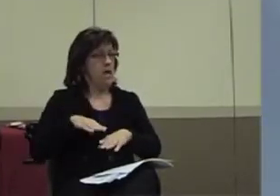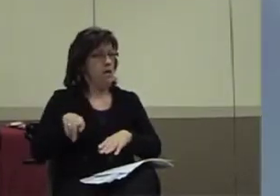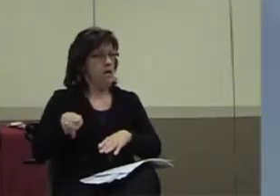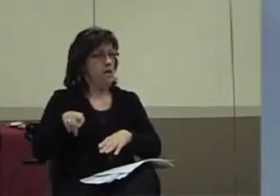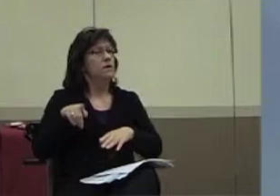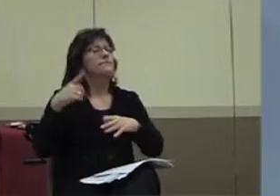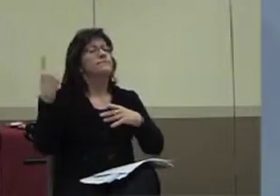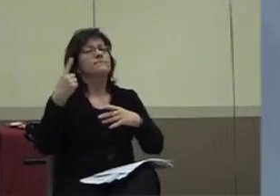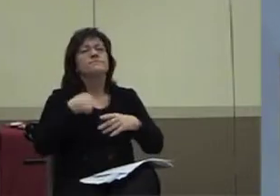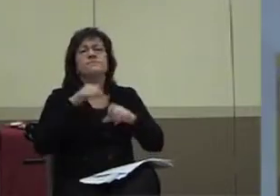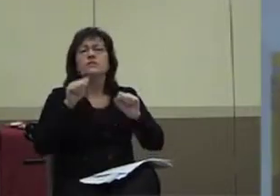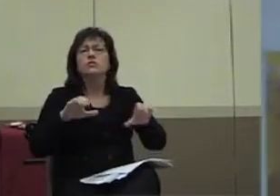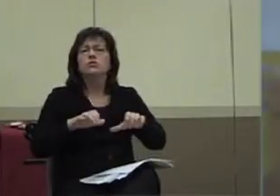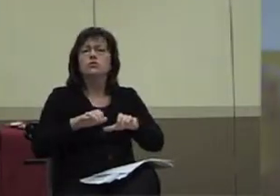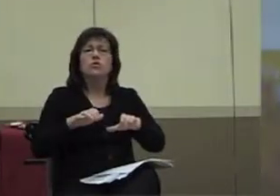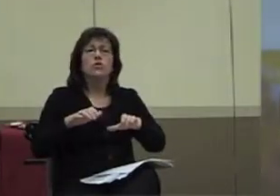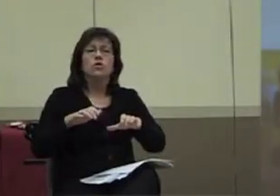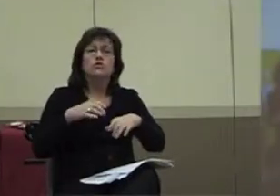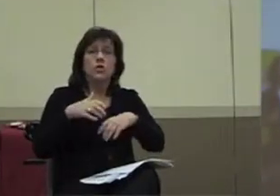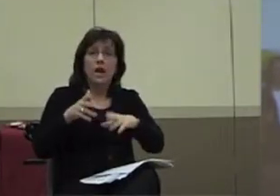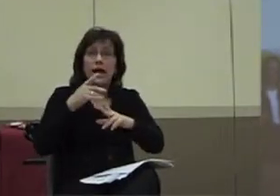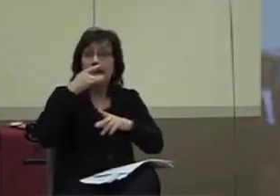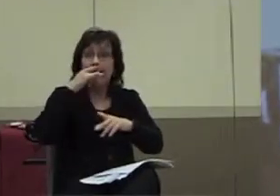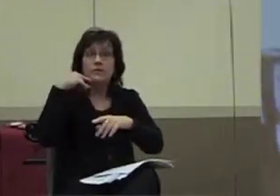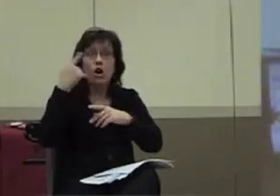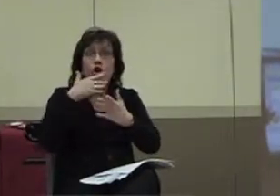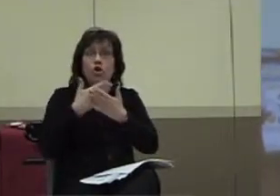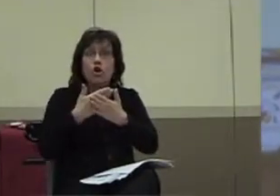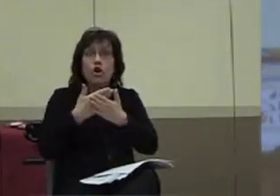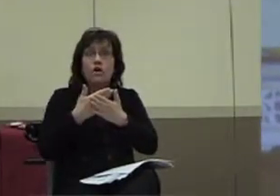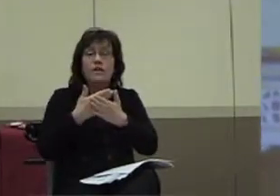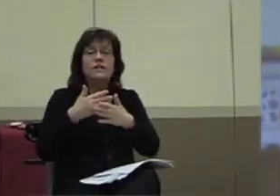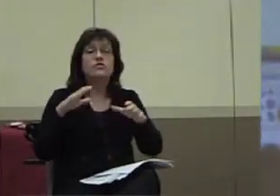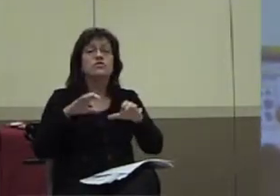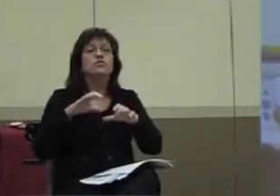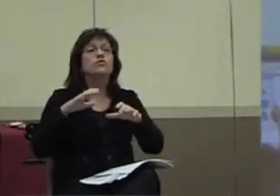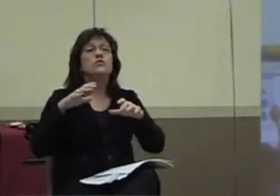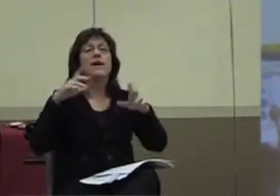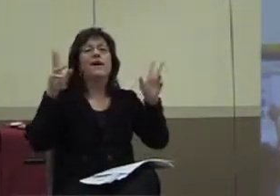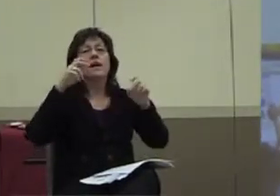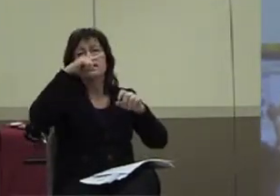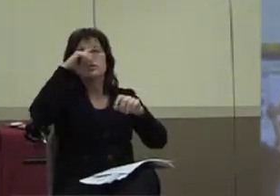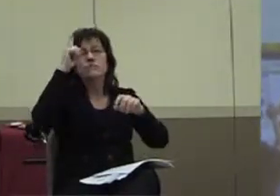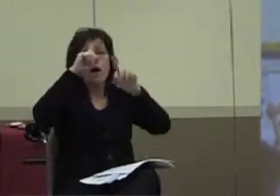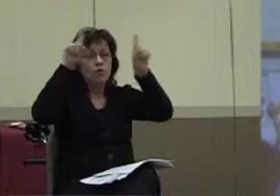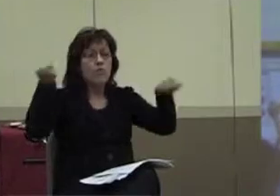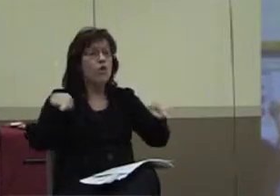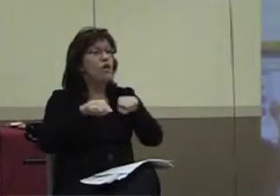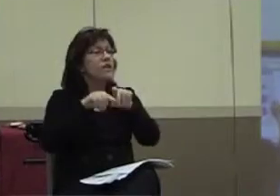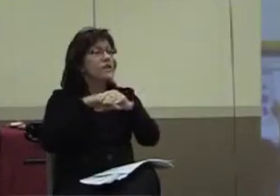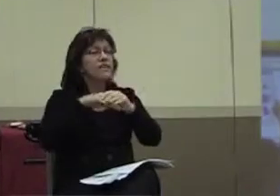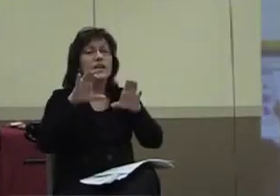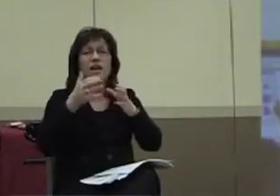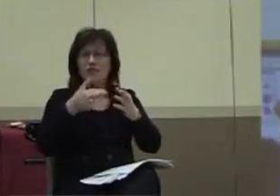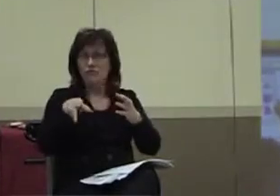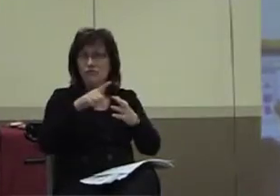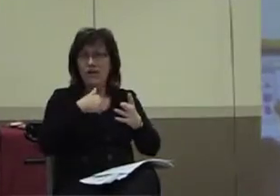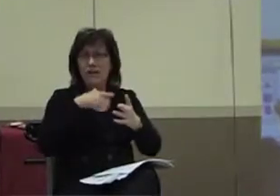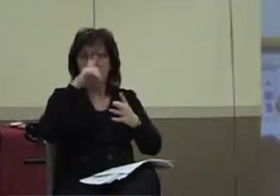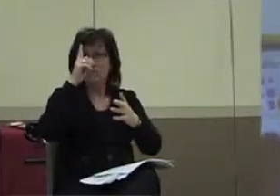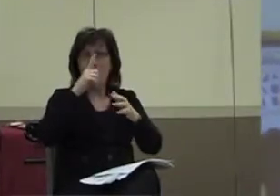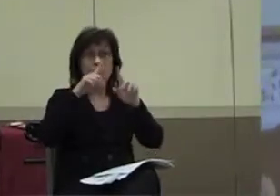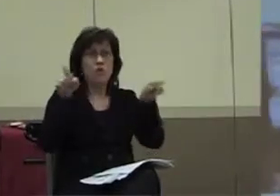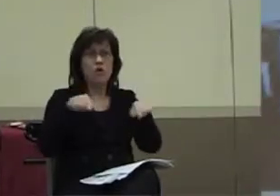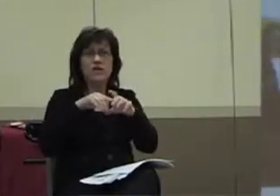kids look good in front of the class is to run the smart board in the classroom. If you have smart boards in your classroom, run